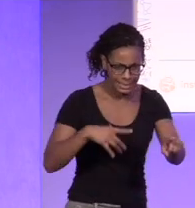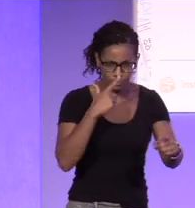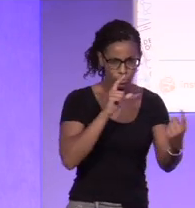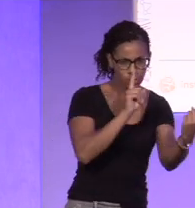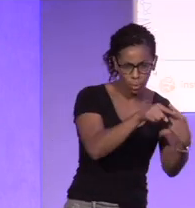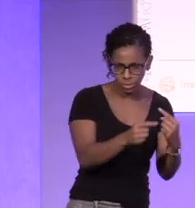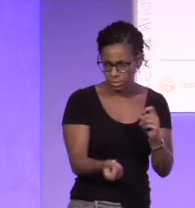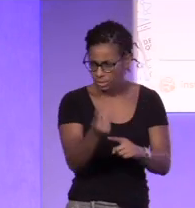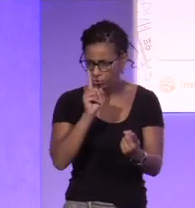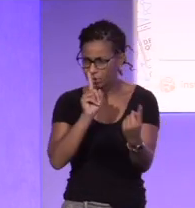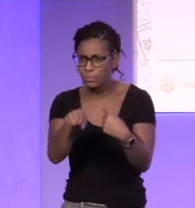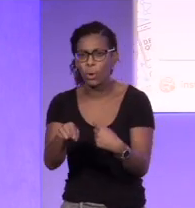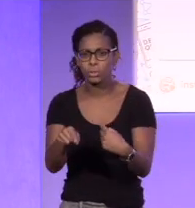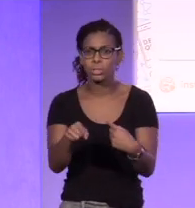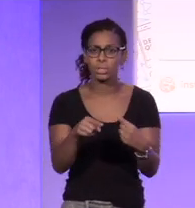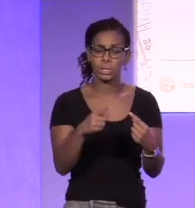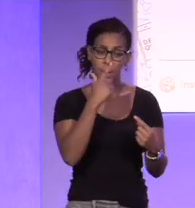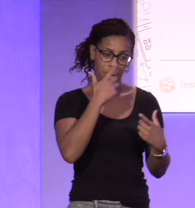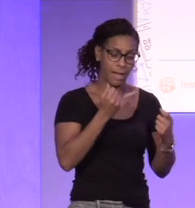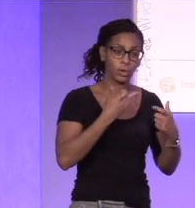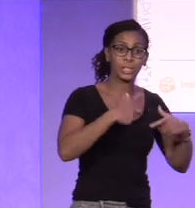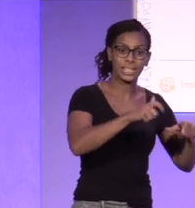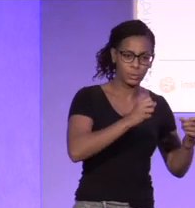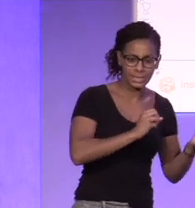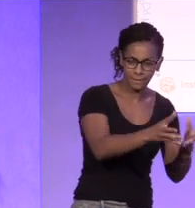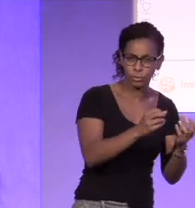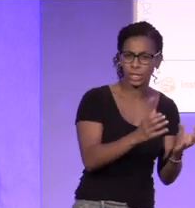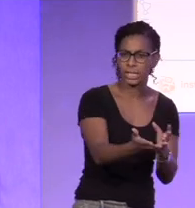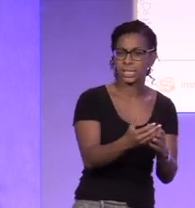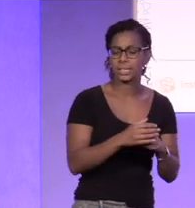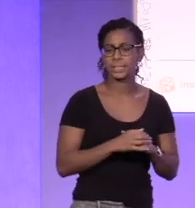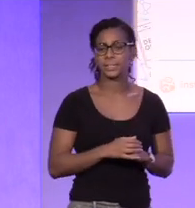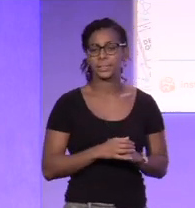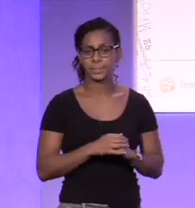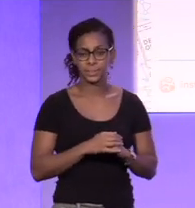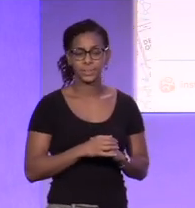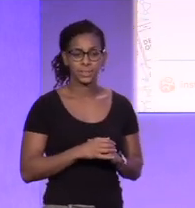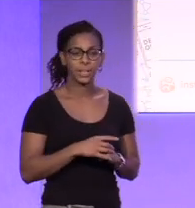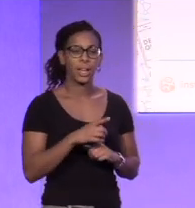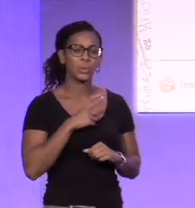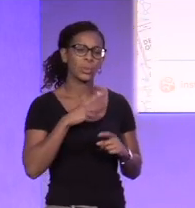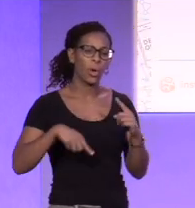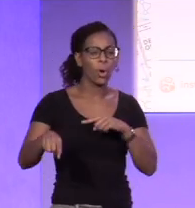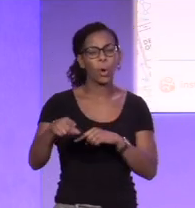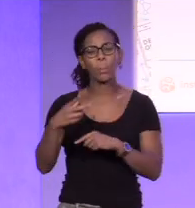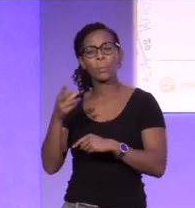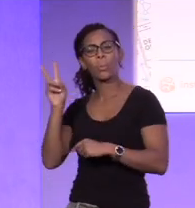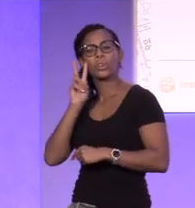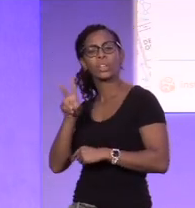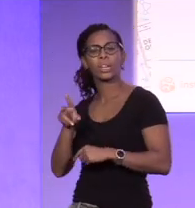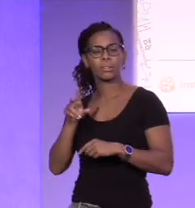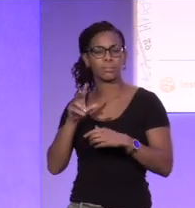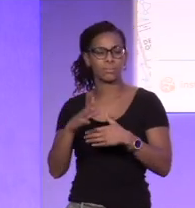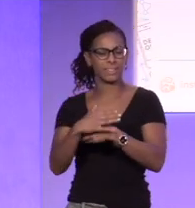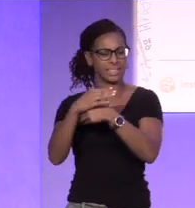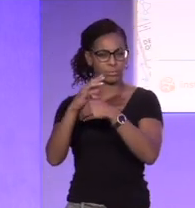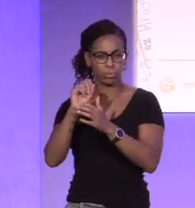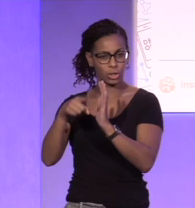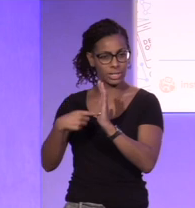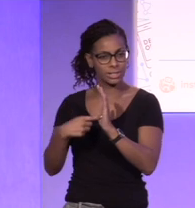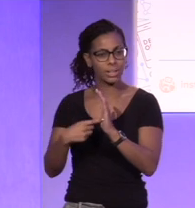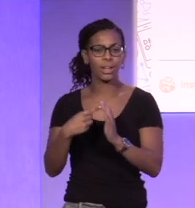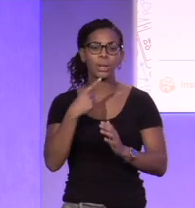iterate and get towards continuous delivery. And because some of us had been reading the Phoenix Project, naturally, we said we wanted to be maximum